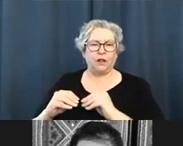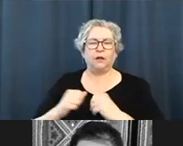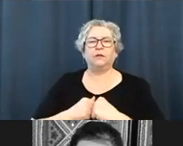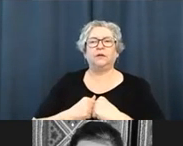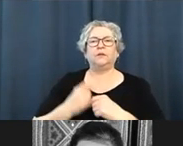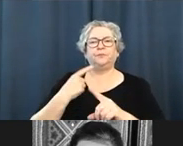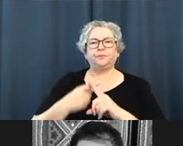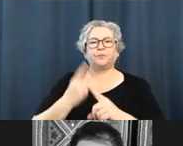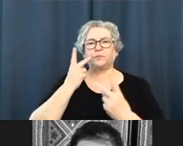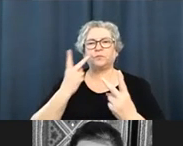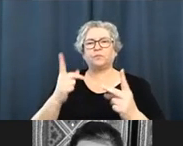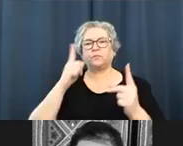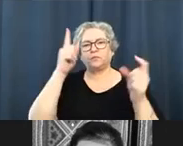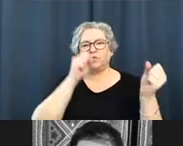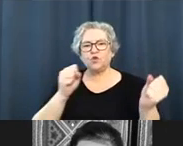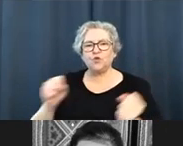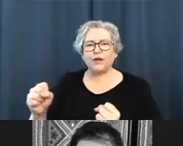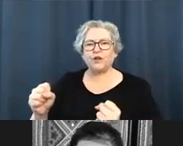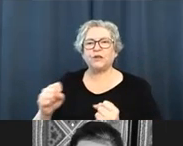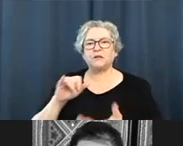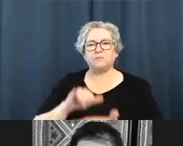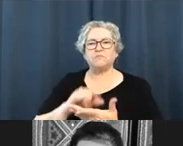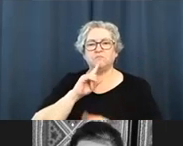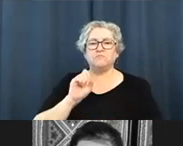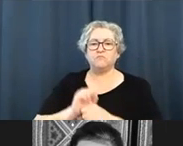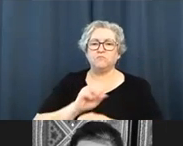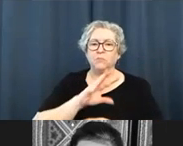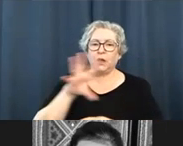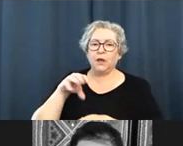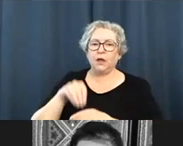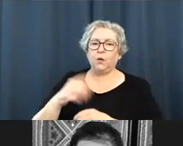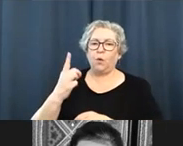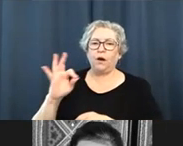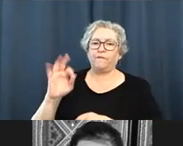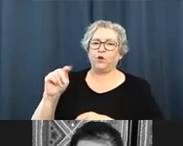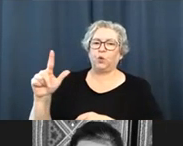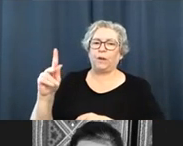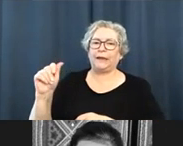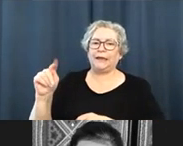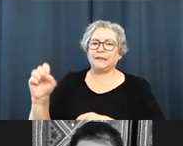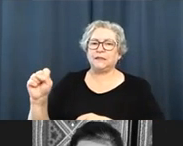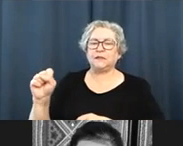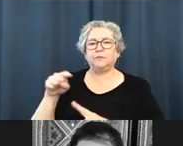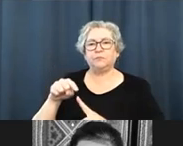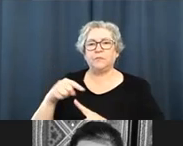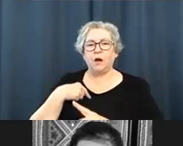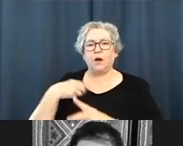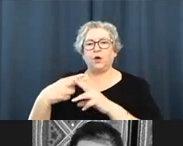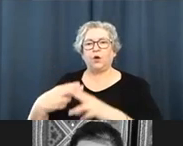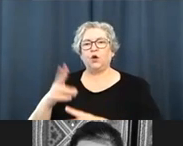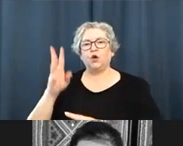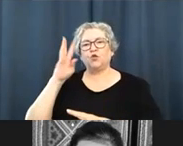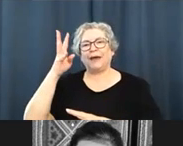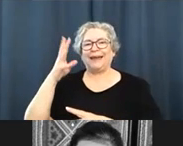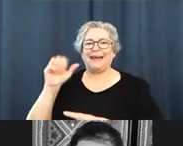we're going to look at a strategy that is actually in one of the toolkits, and it's I call it creating a